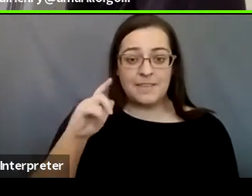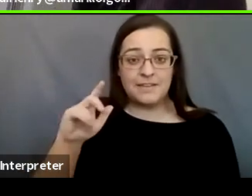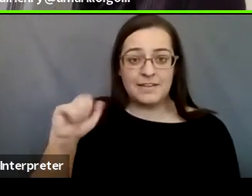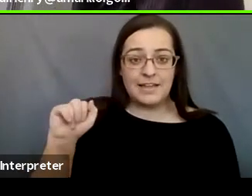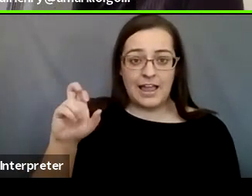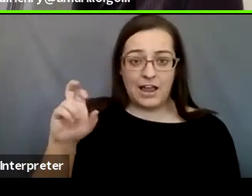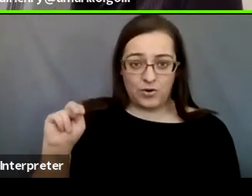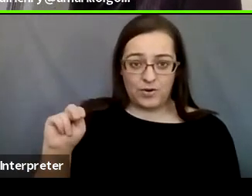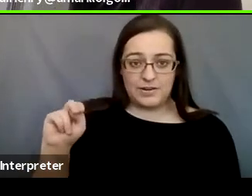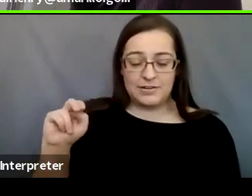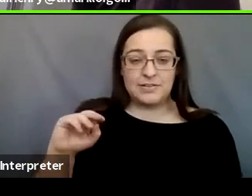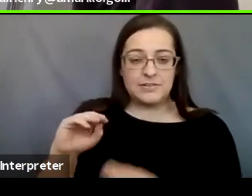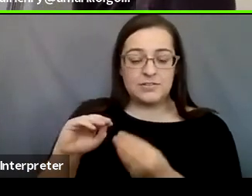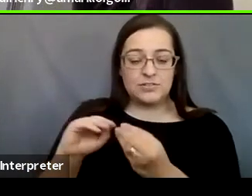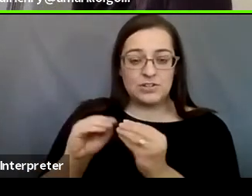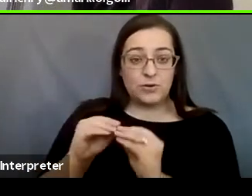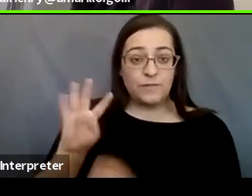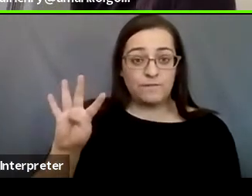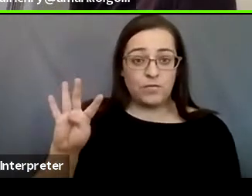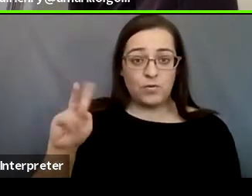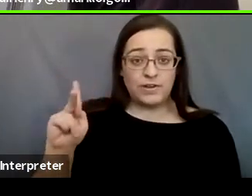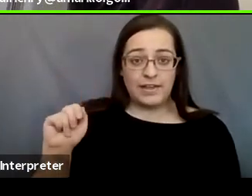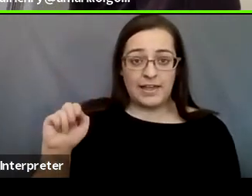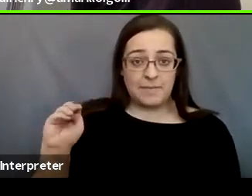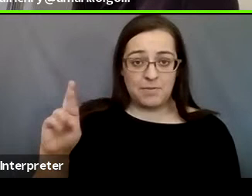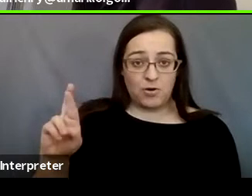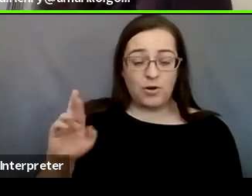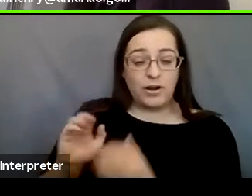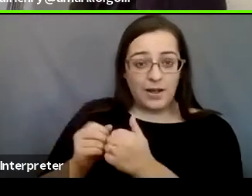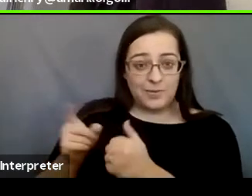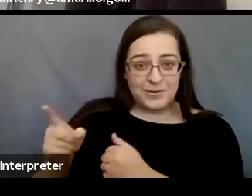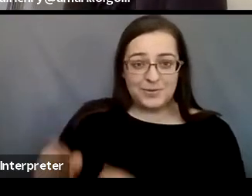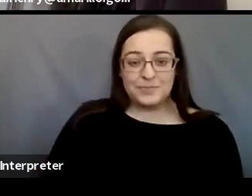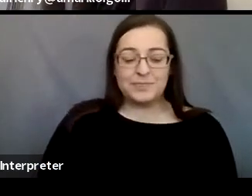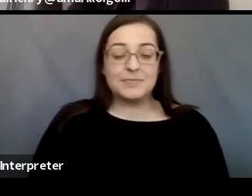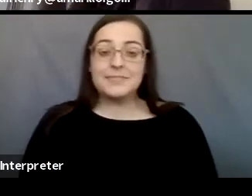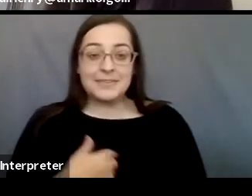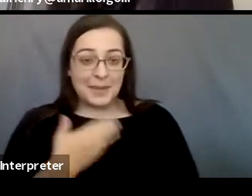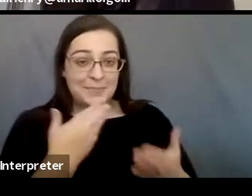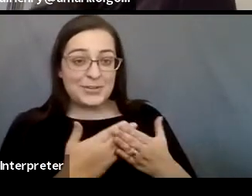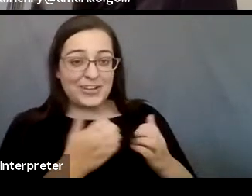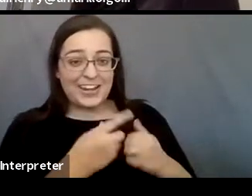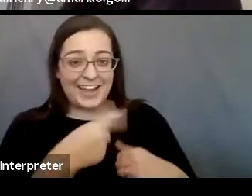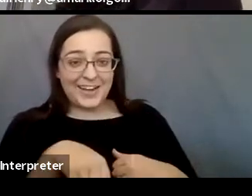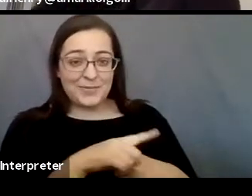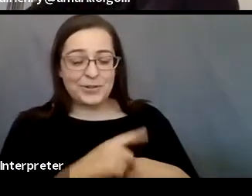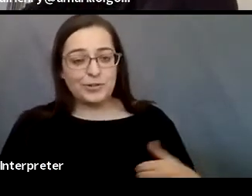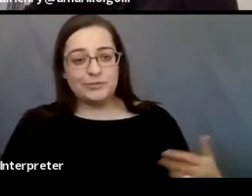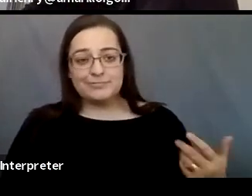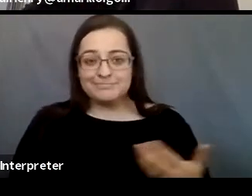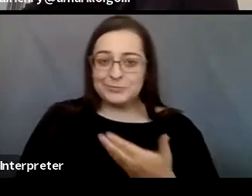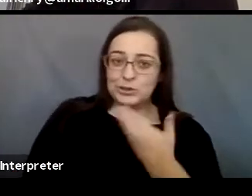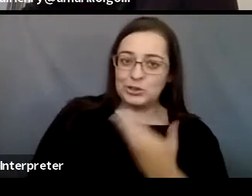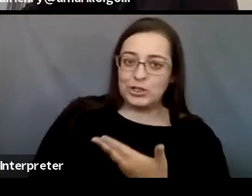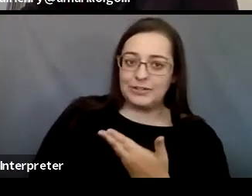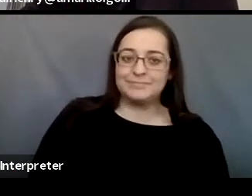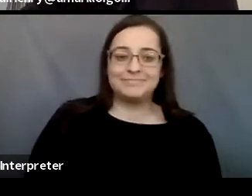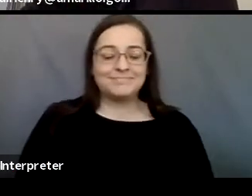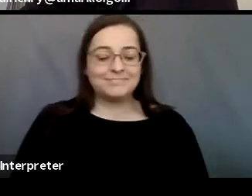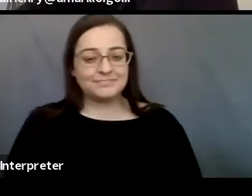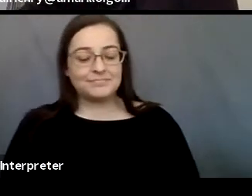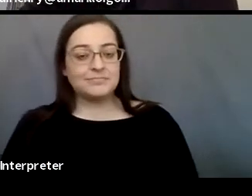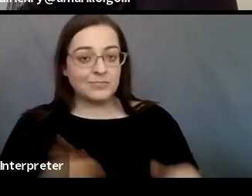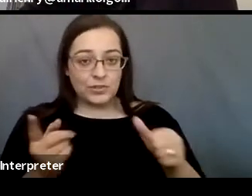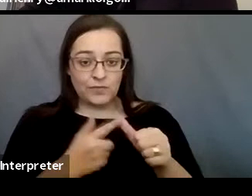Aaron Langston of KAMR Channel 4. Aaron, how are you today? Pretty good. How are y'all? Good, thank you.